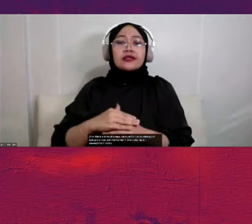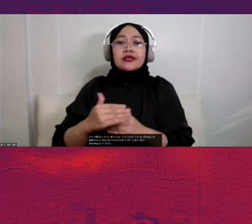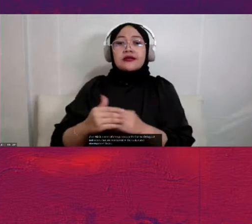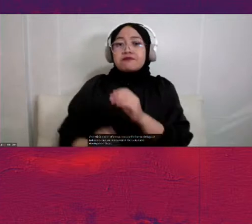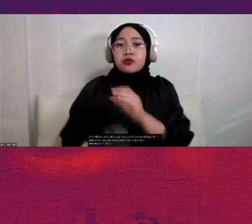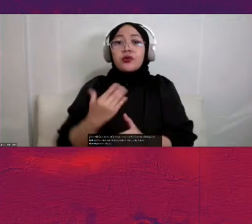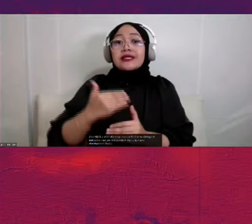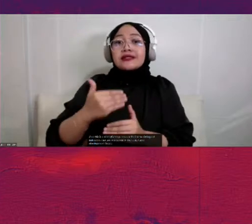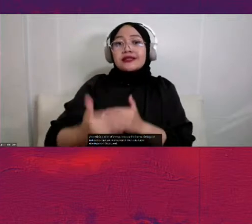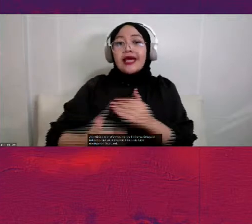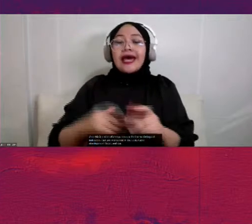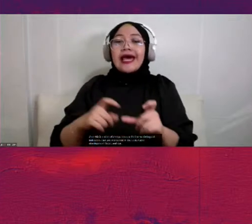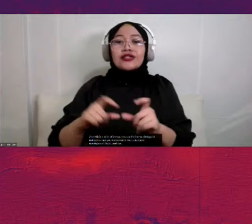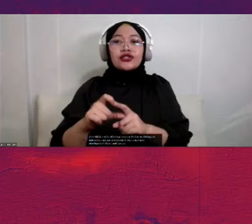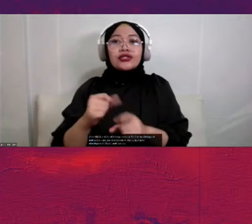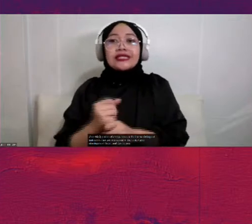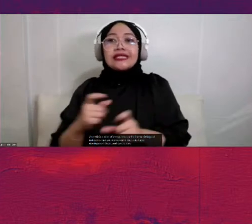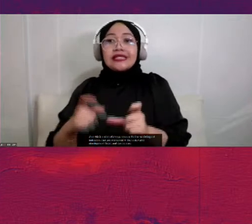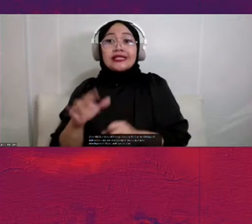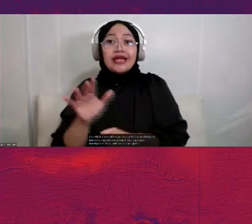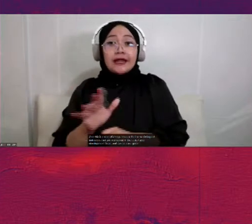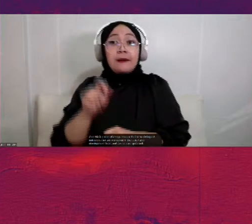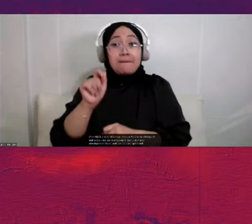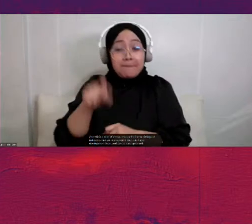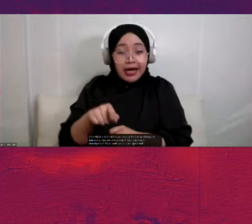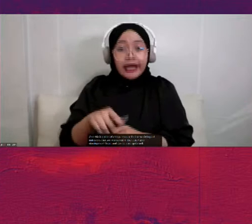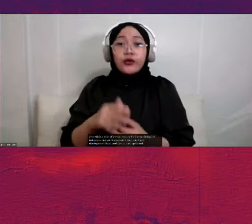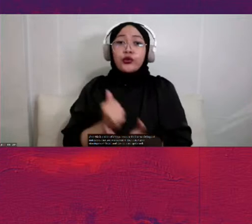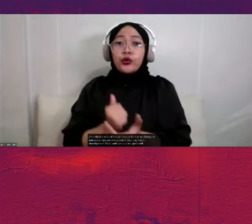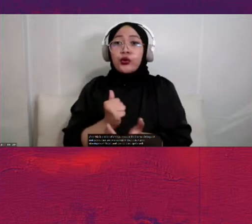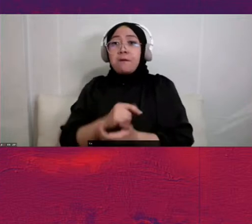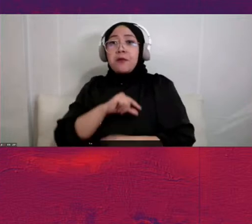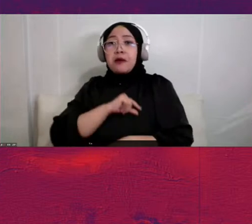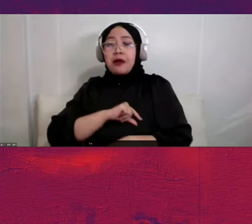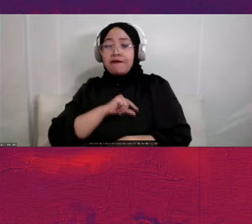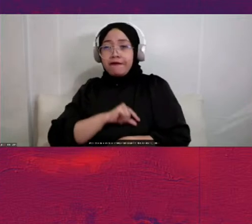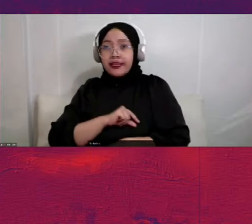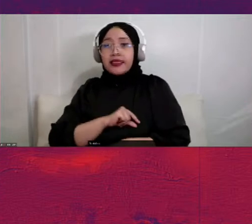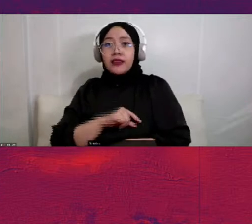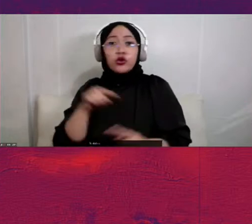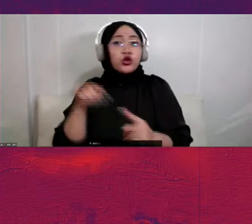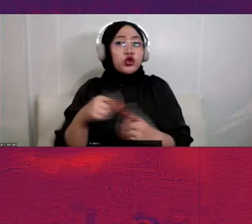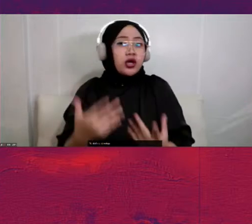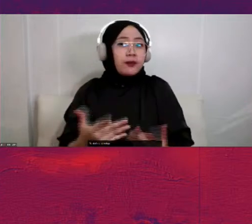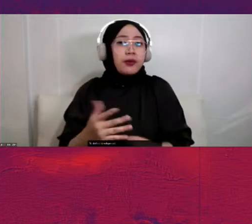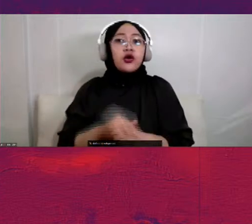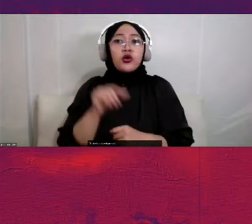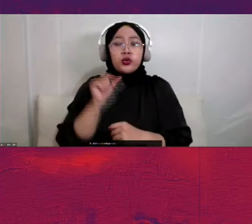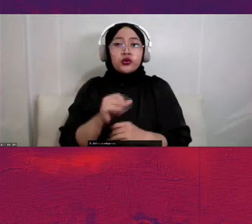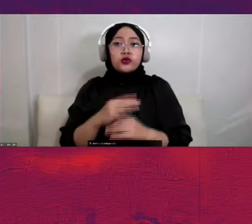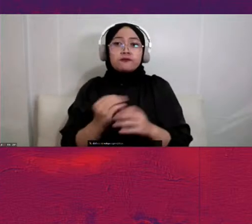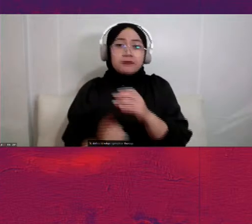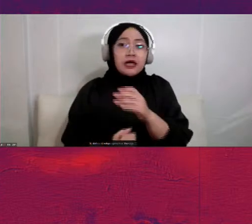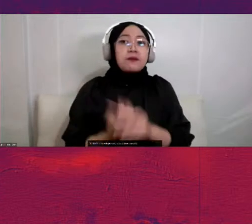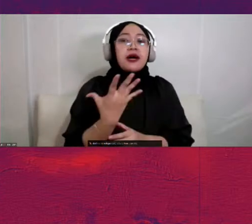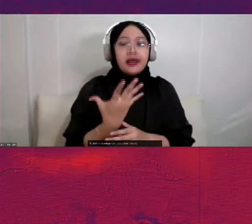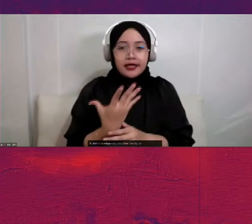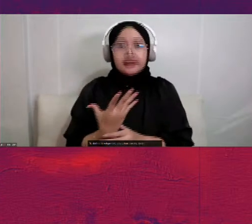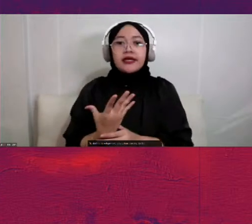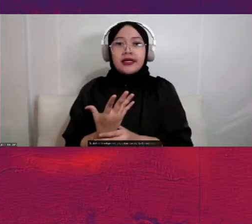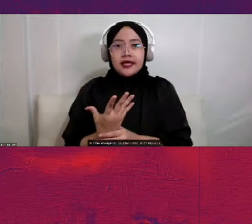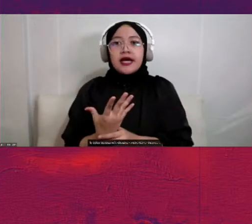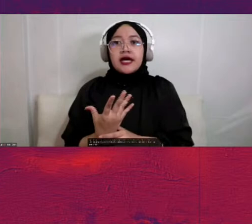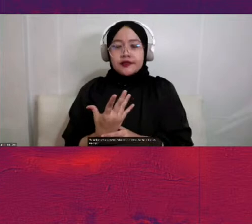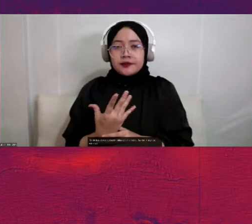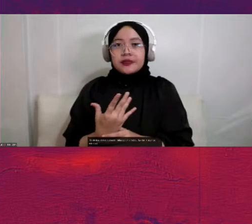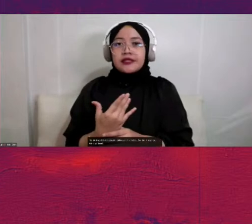Goals and can be used quite well to define deprivation cutoffs. So for